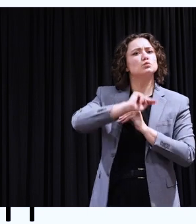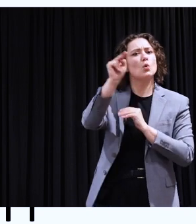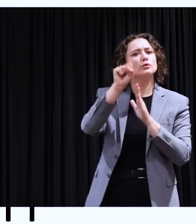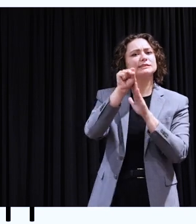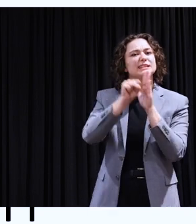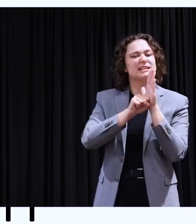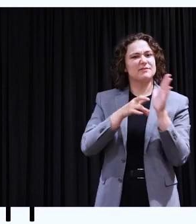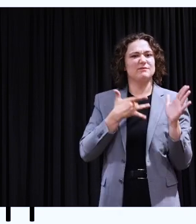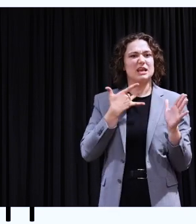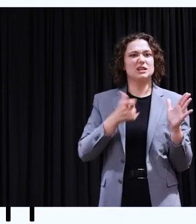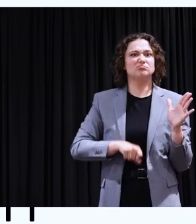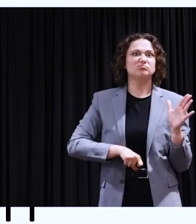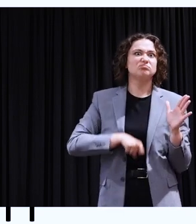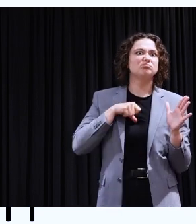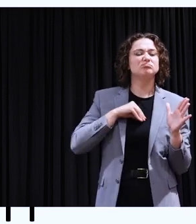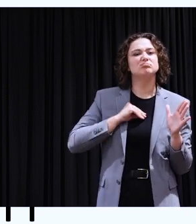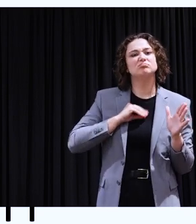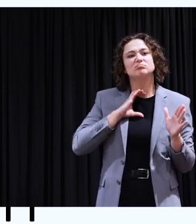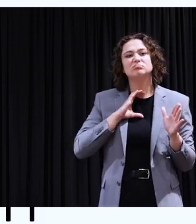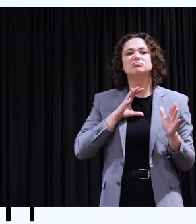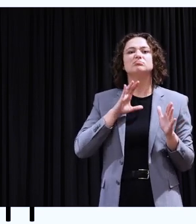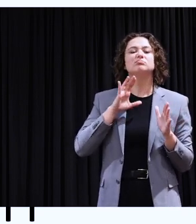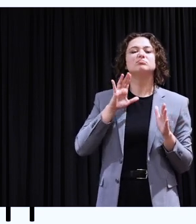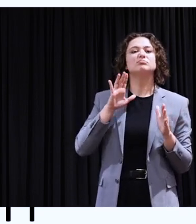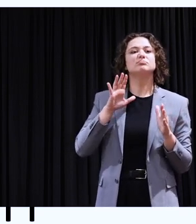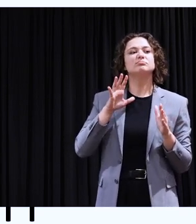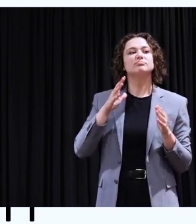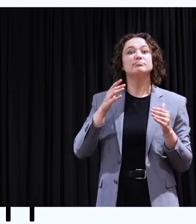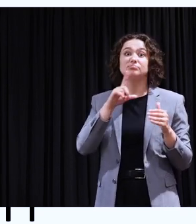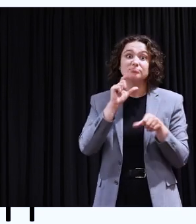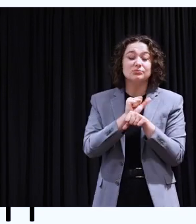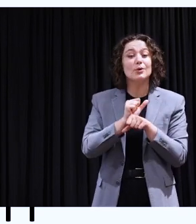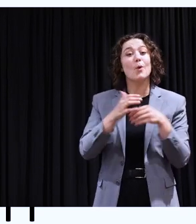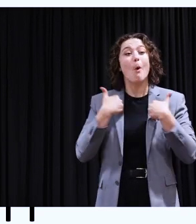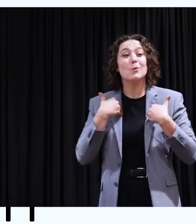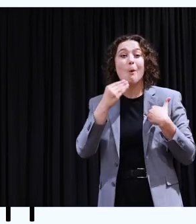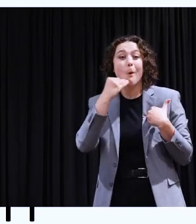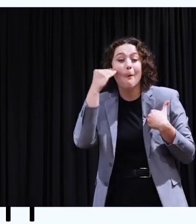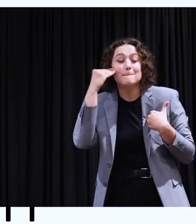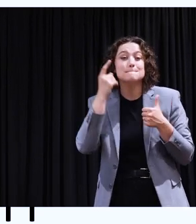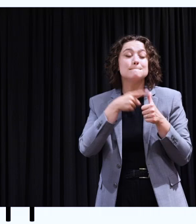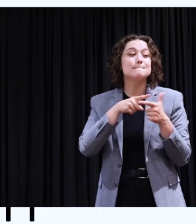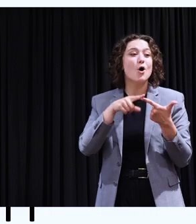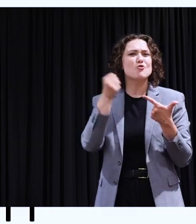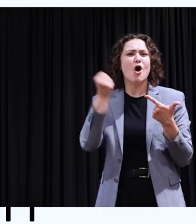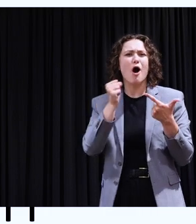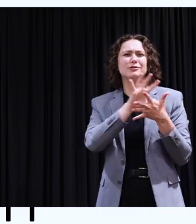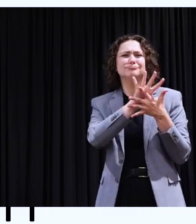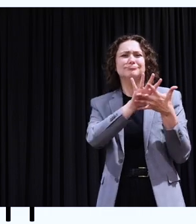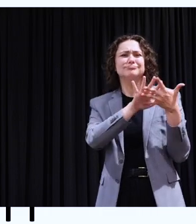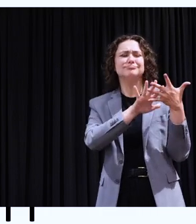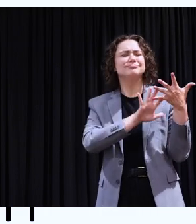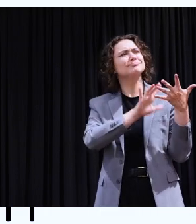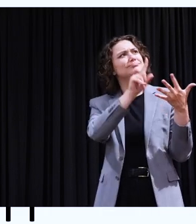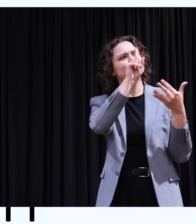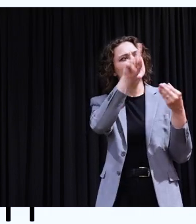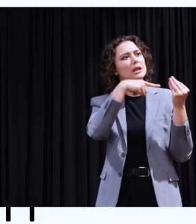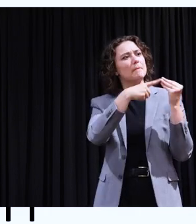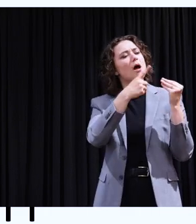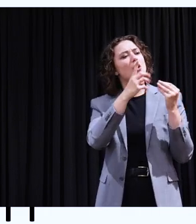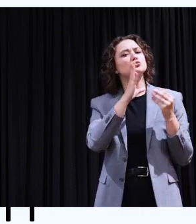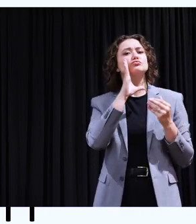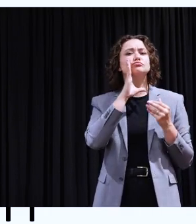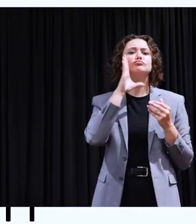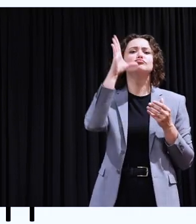of here, really having a home, having home ownership, having a car, and really thinking about generational wealth and making sure that